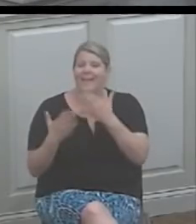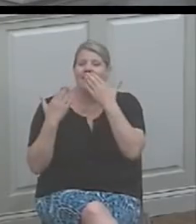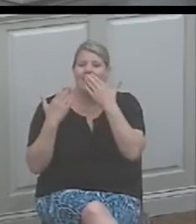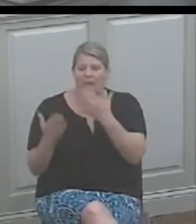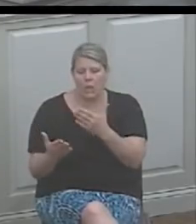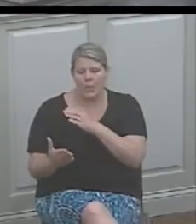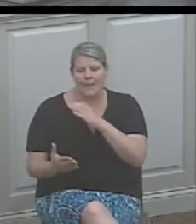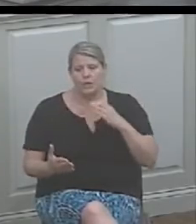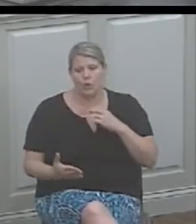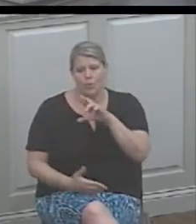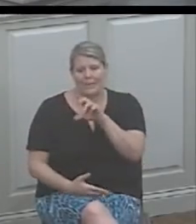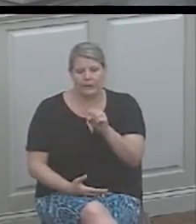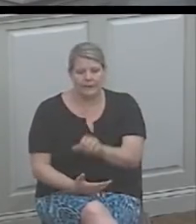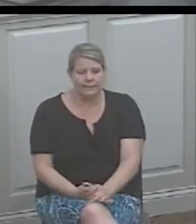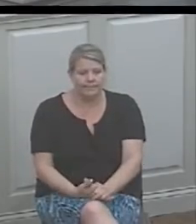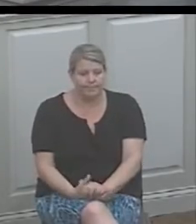Series.